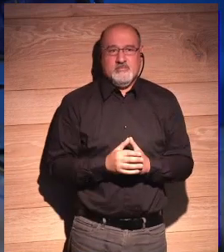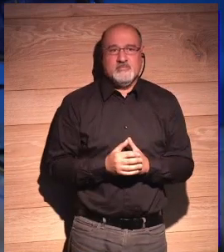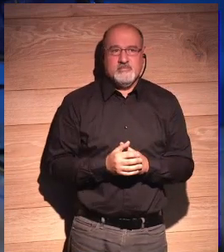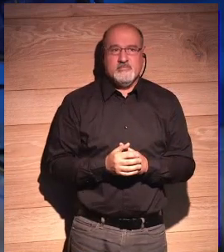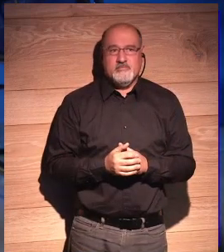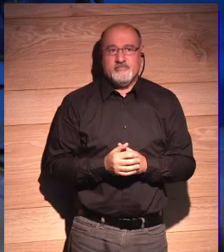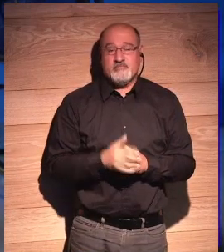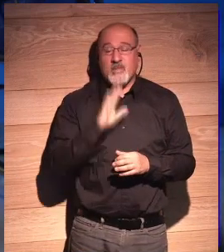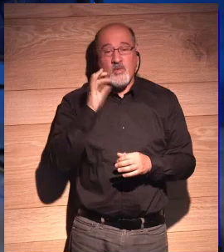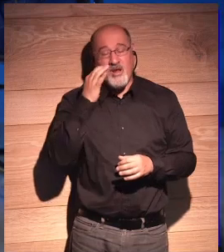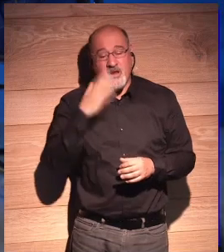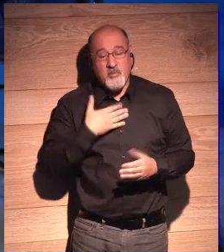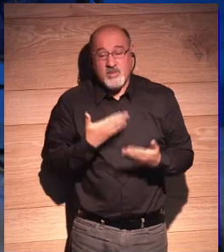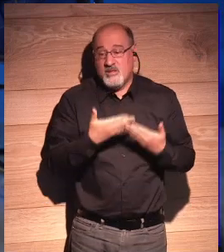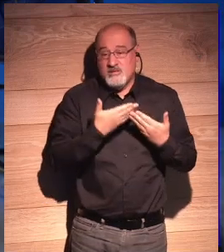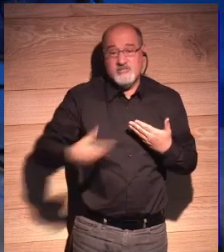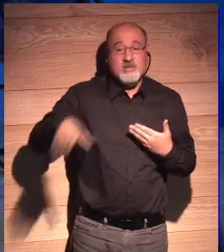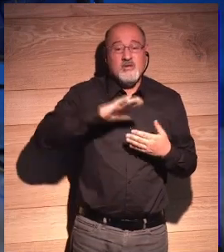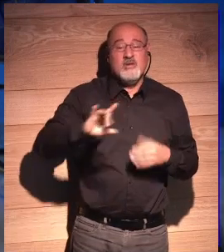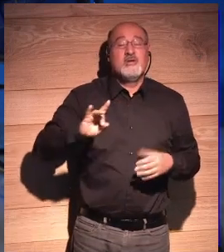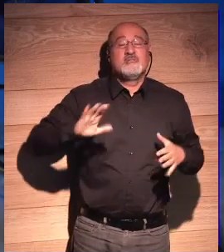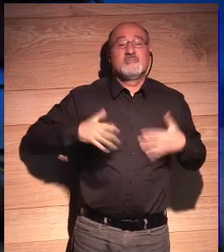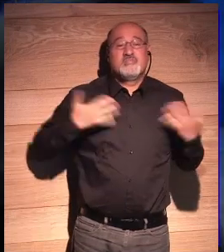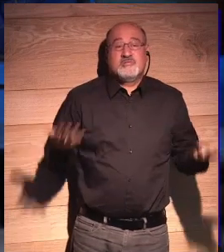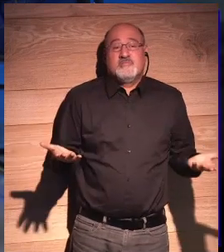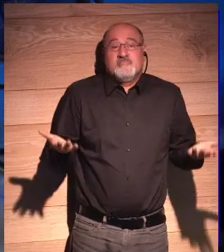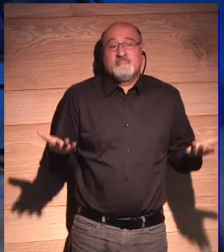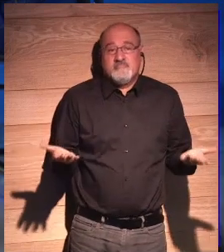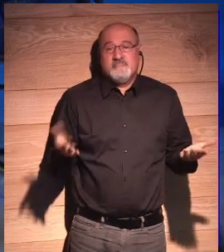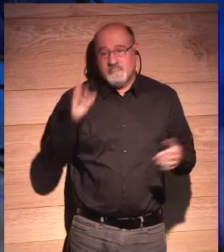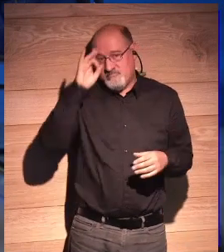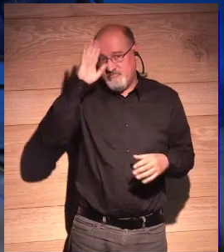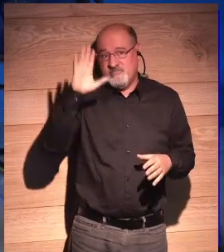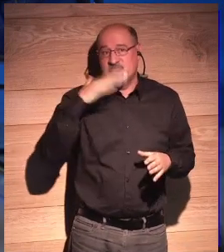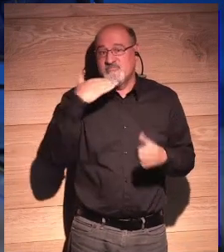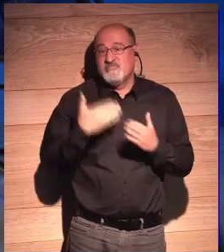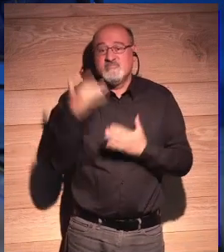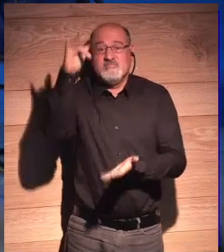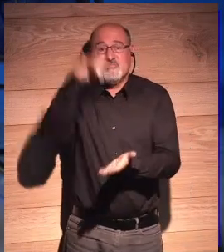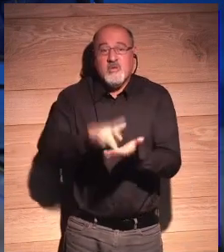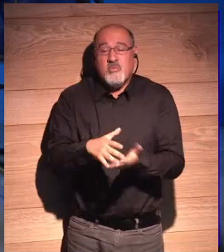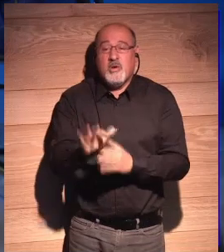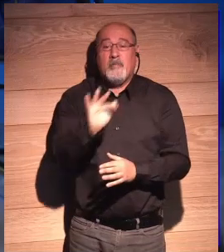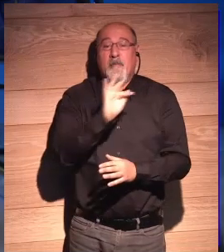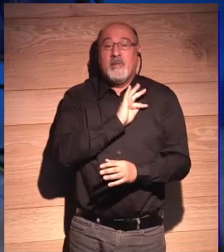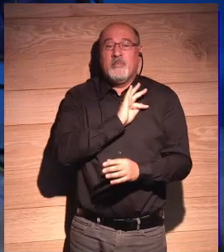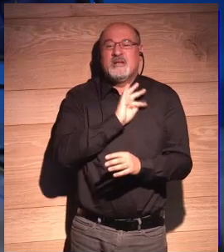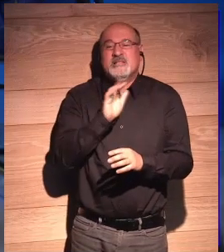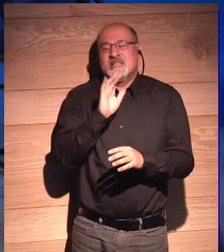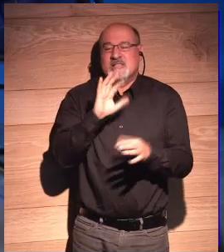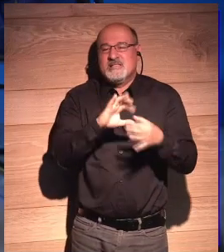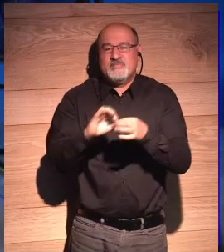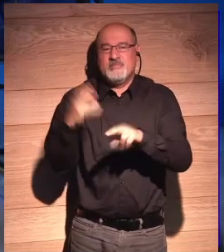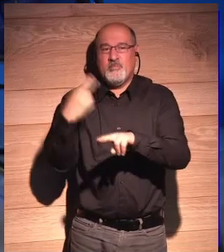nothing really good ever wins the prize. It's always something that is sort of politically the right choice for